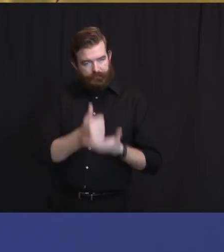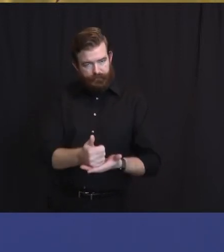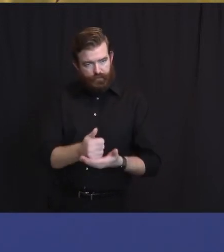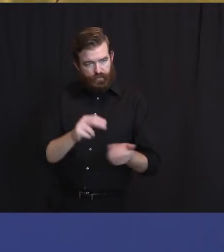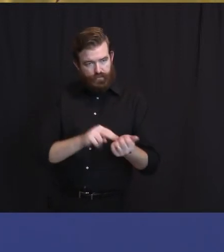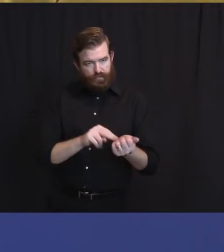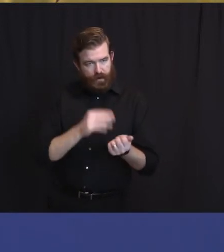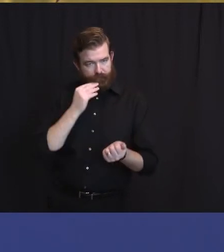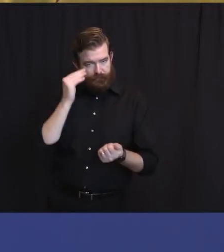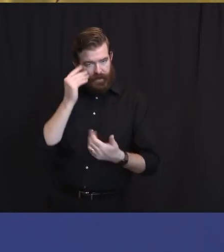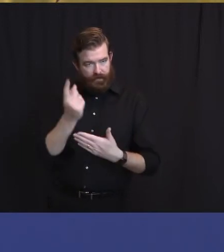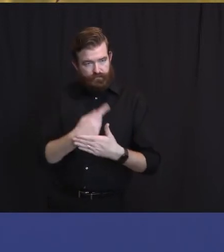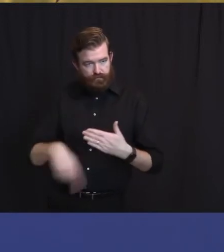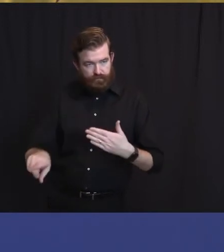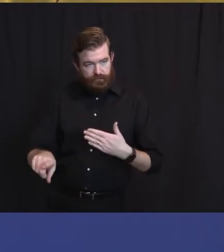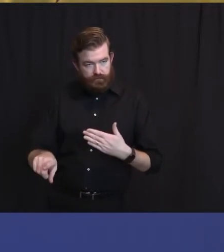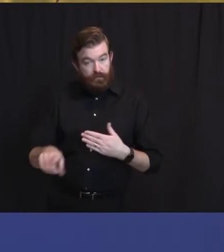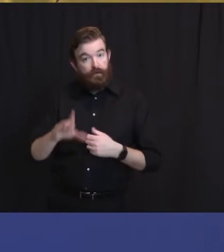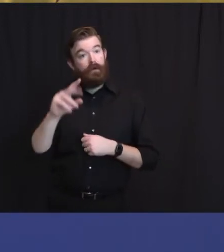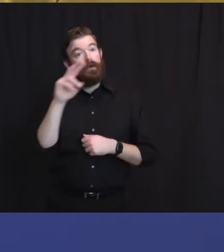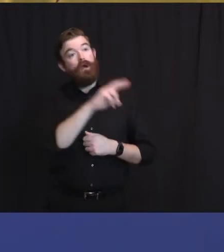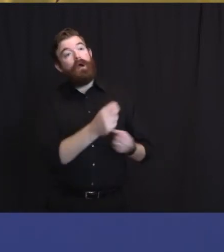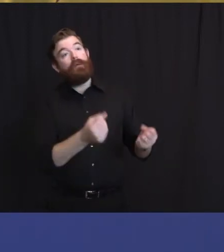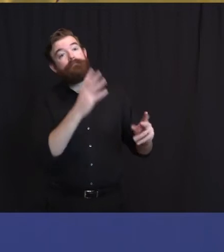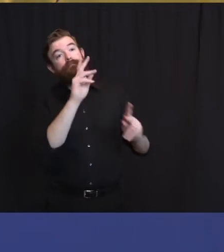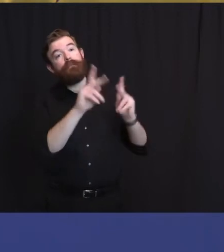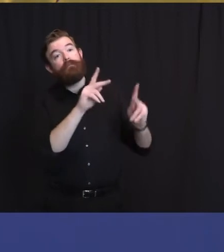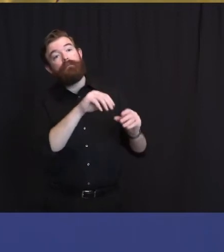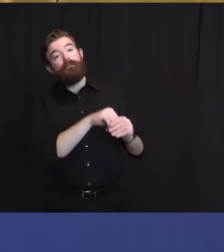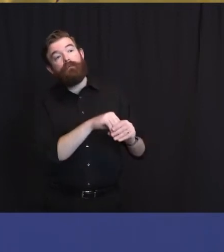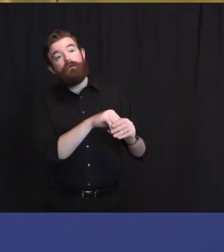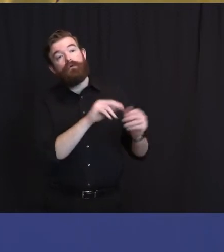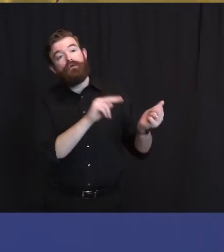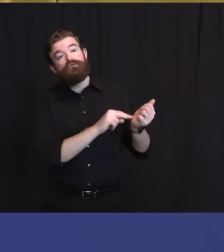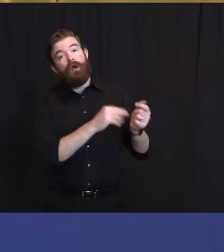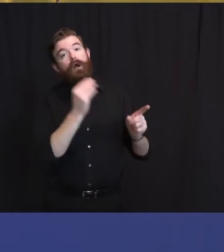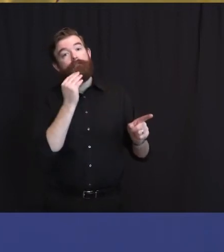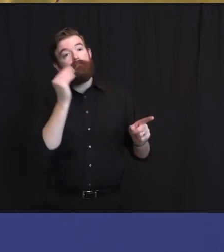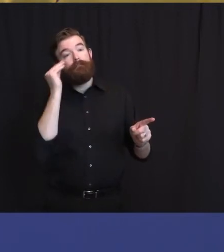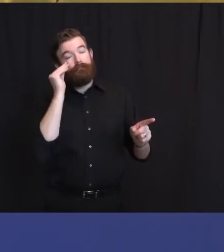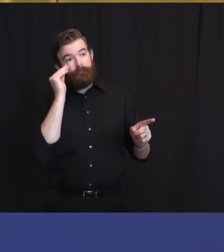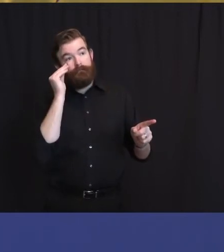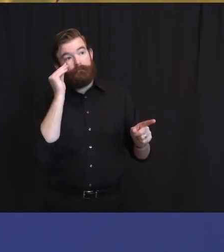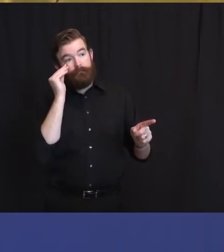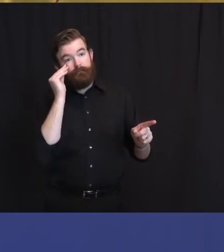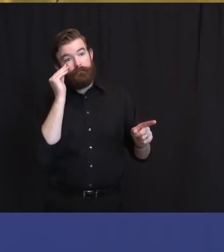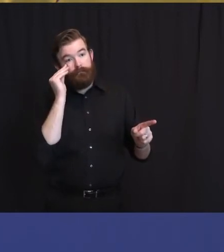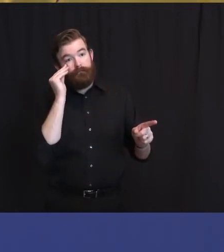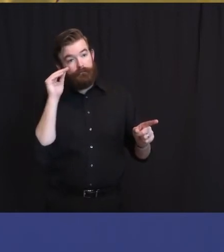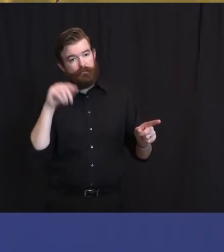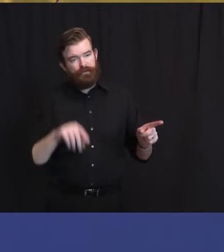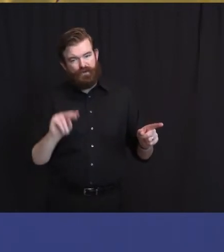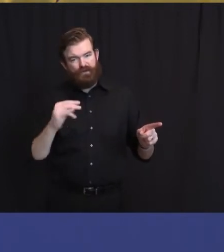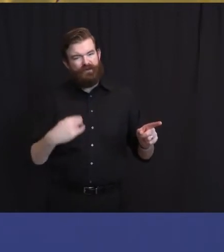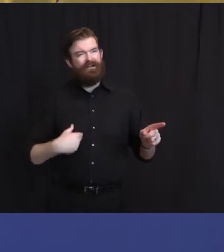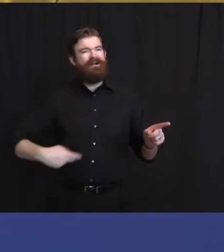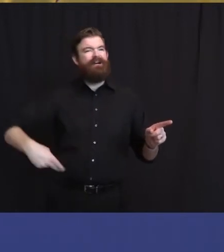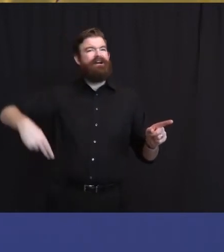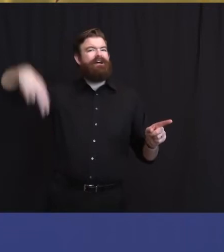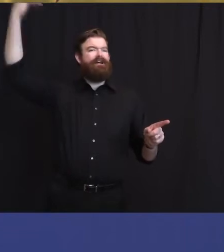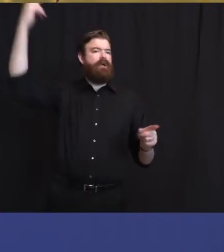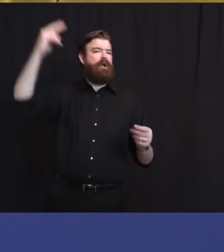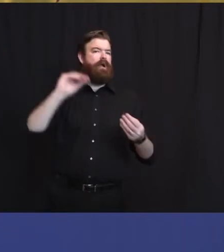of long-term care residents and divide it by total residents in the state, we have the highest density, at least among the highest,